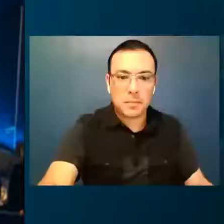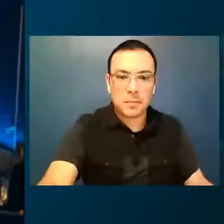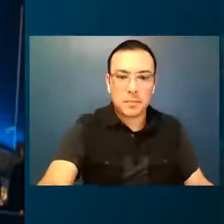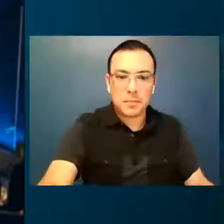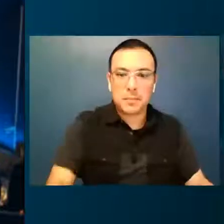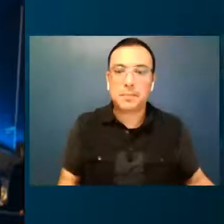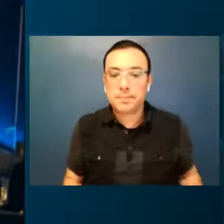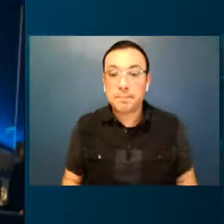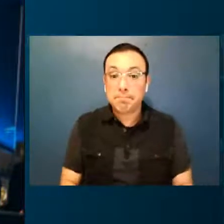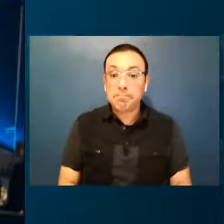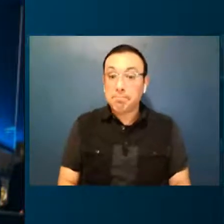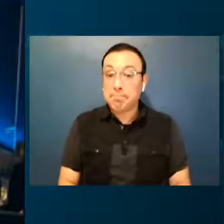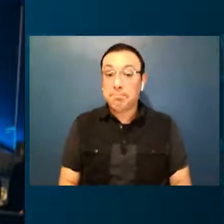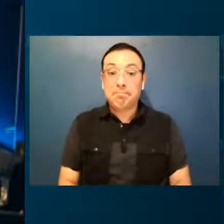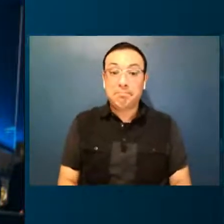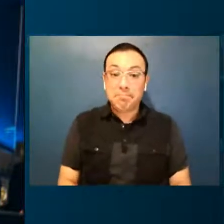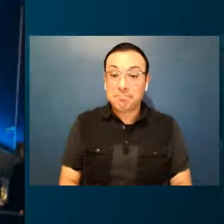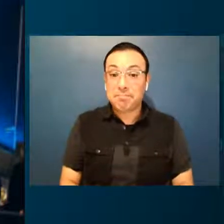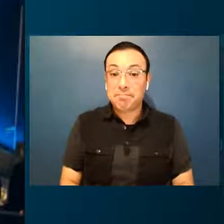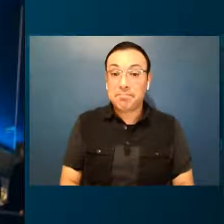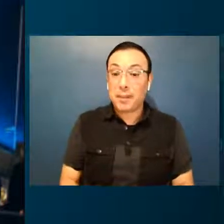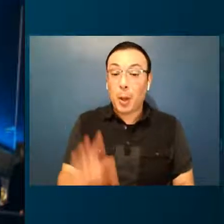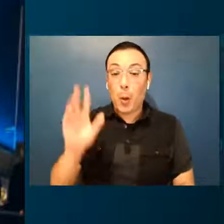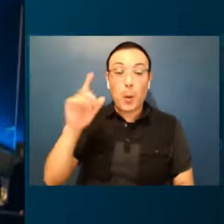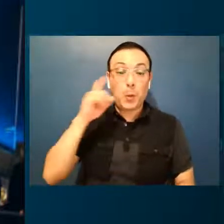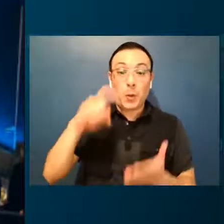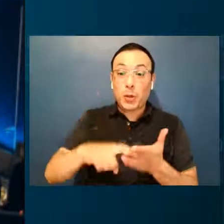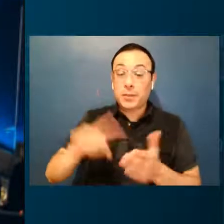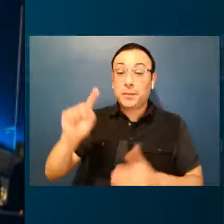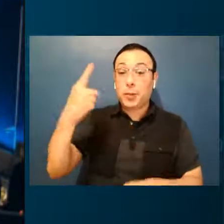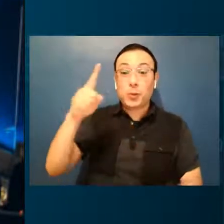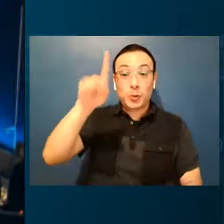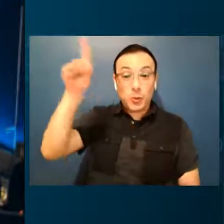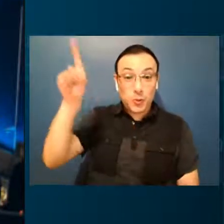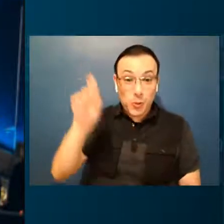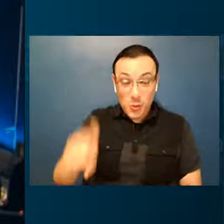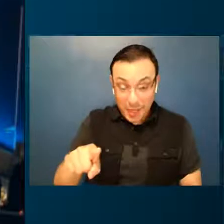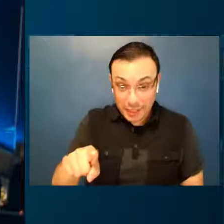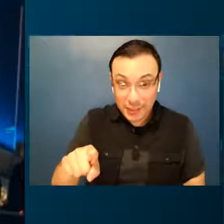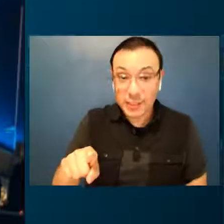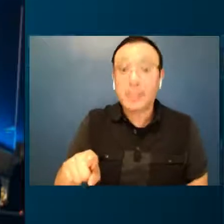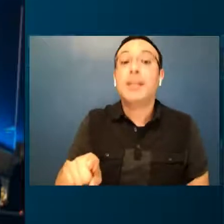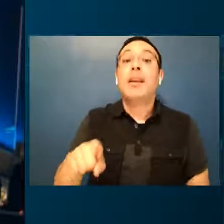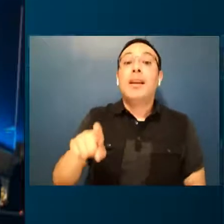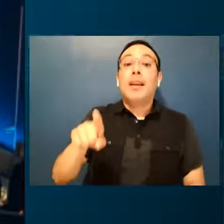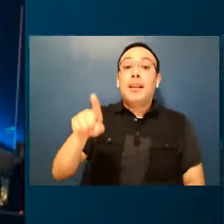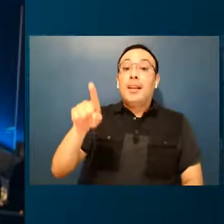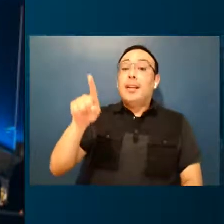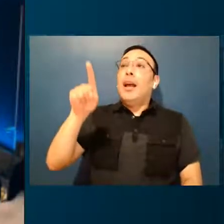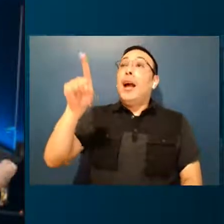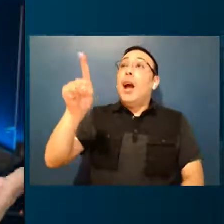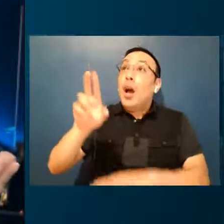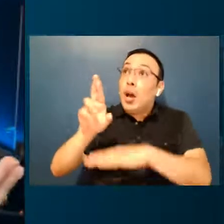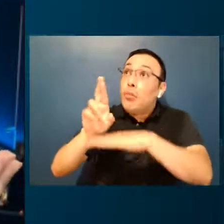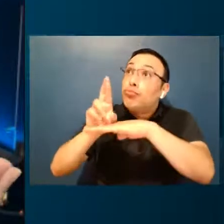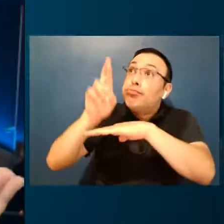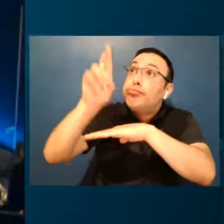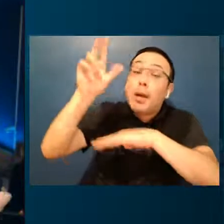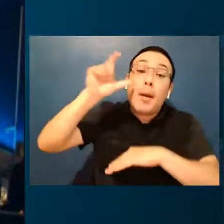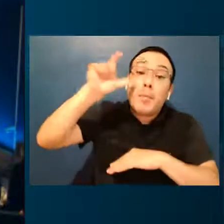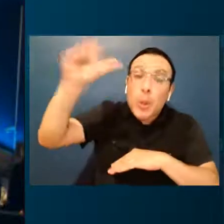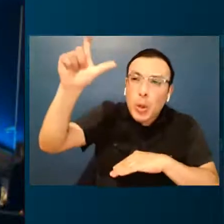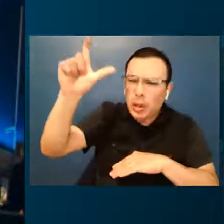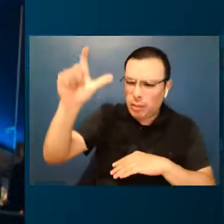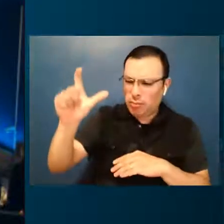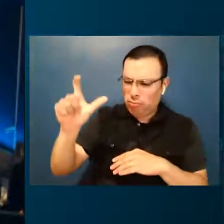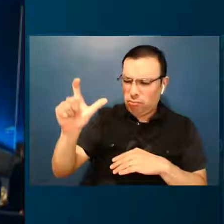All right. So first question, why did NASA break up the plan to go to the moon in 2 missions? So again, baby steps,